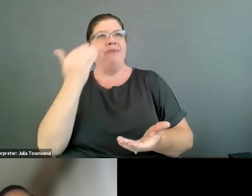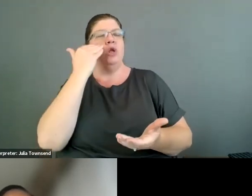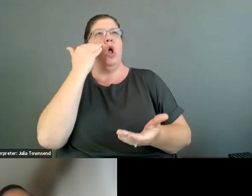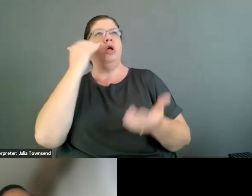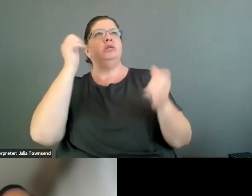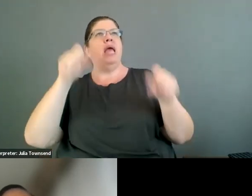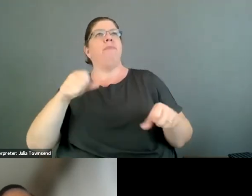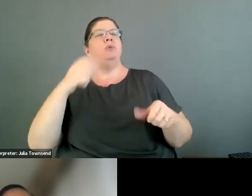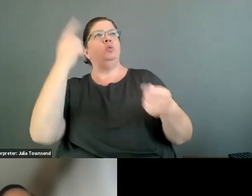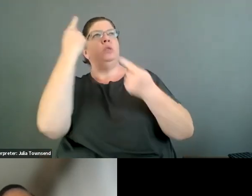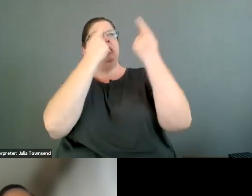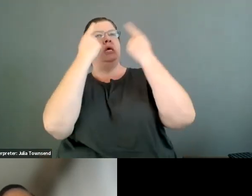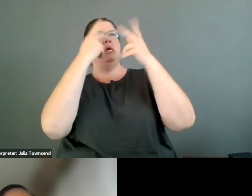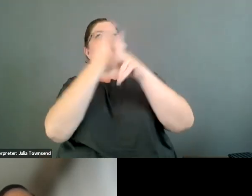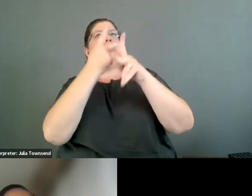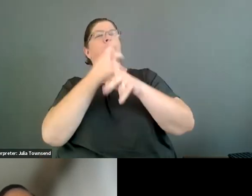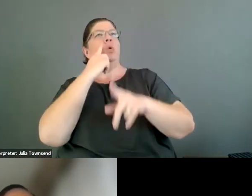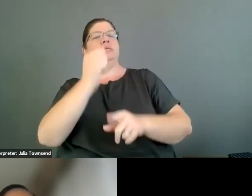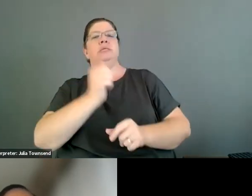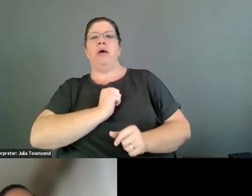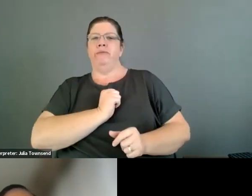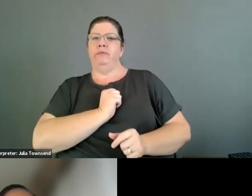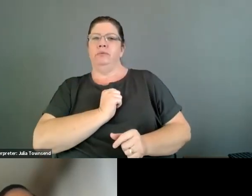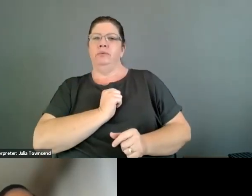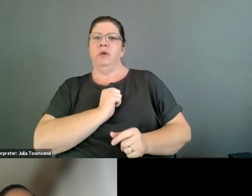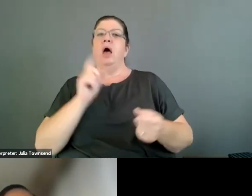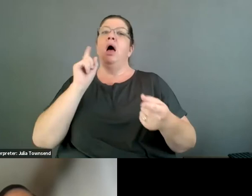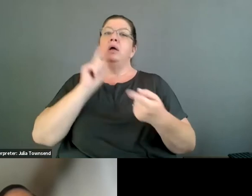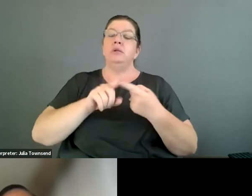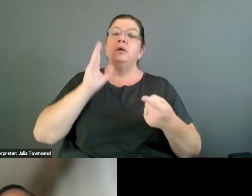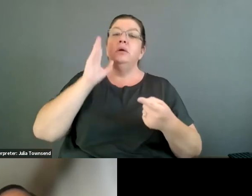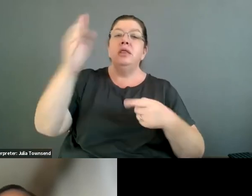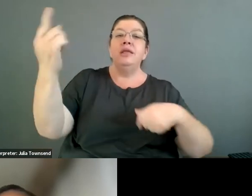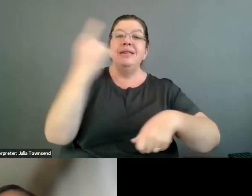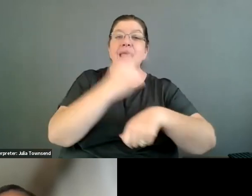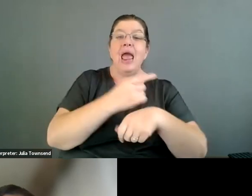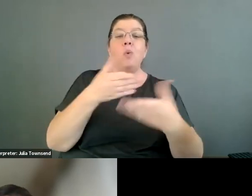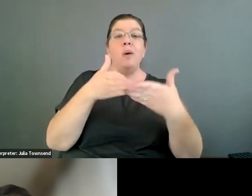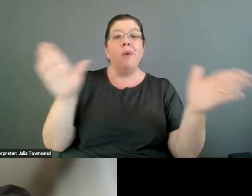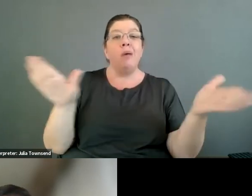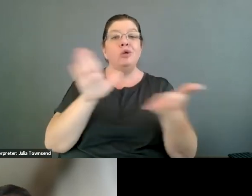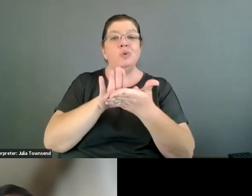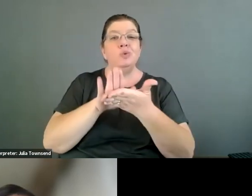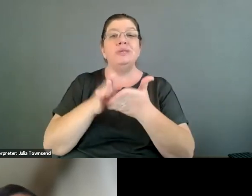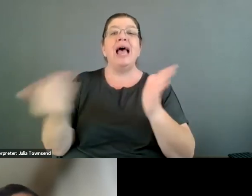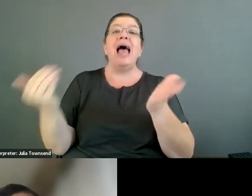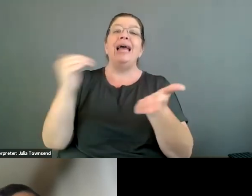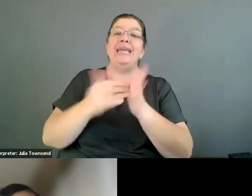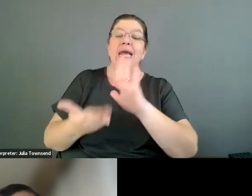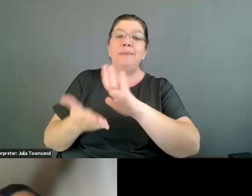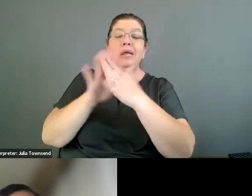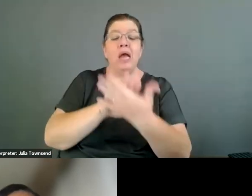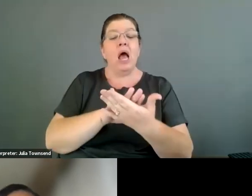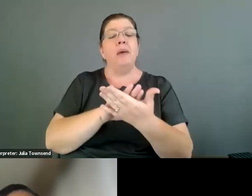themselves? Until the day when public schools can again become the valuable academic institutions they were